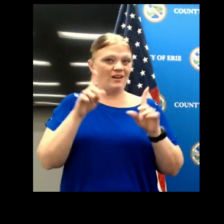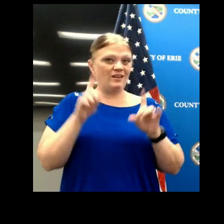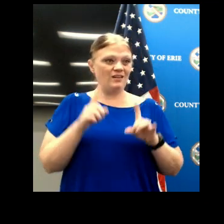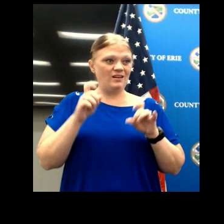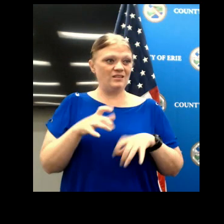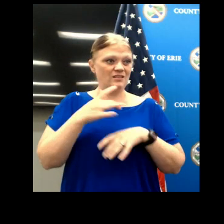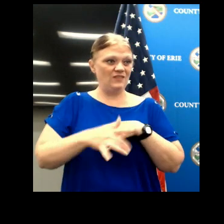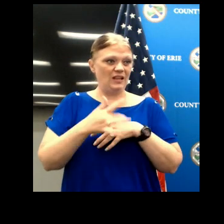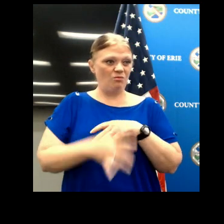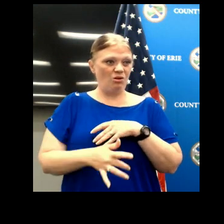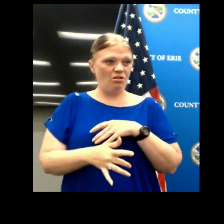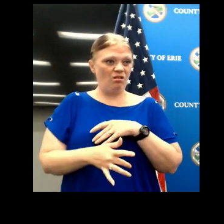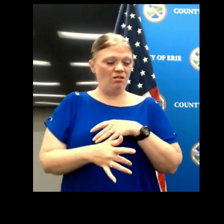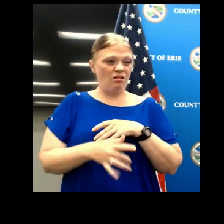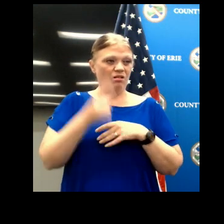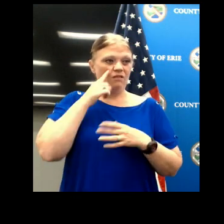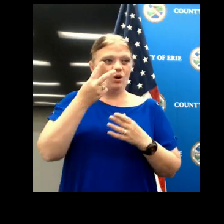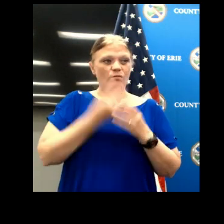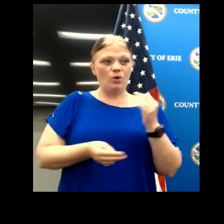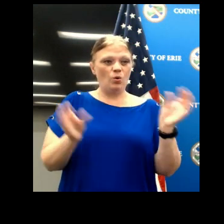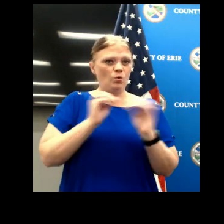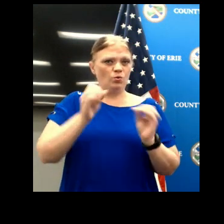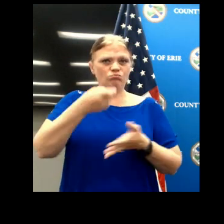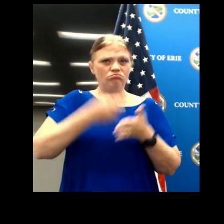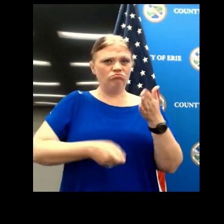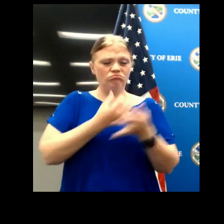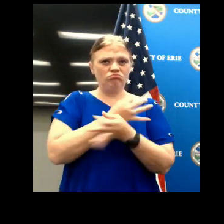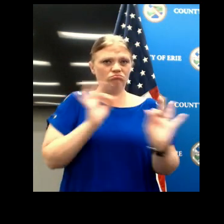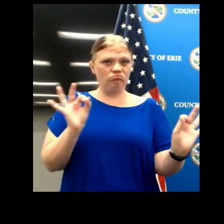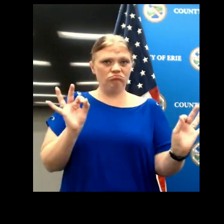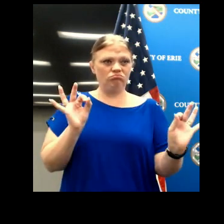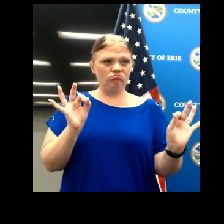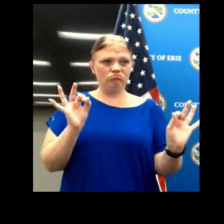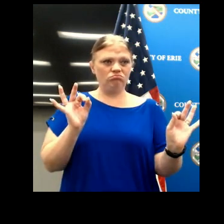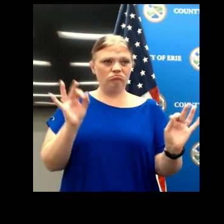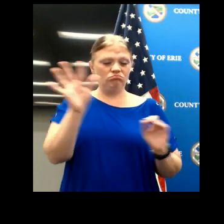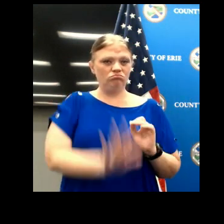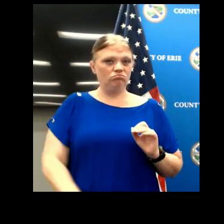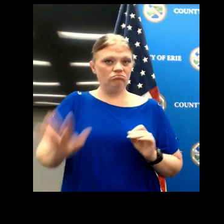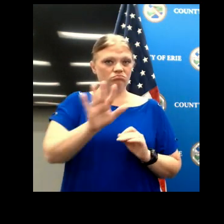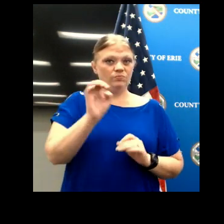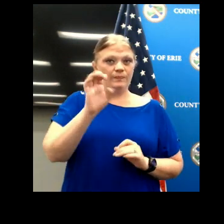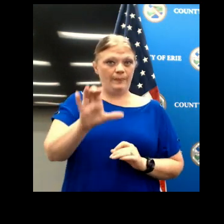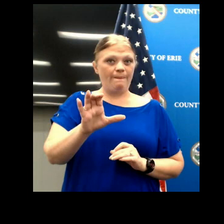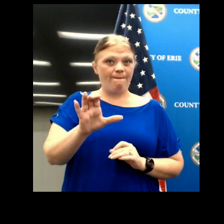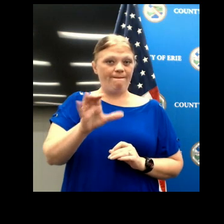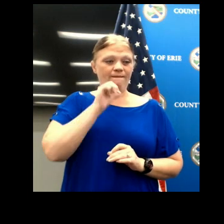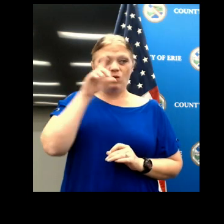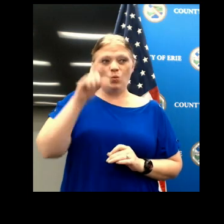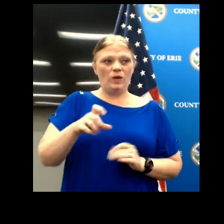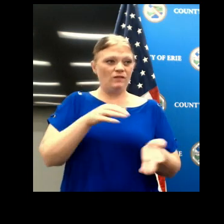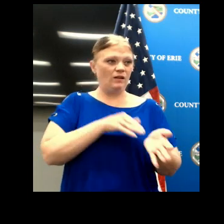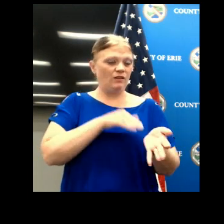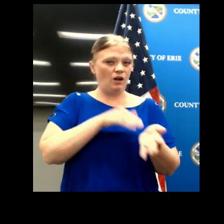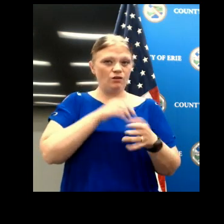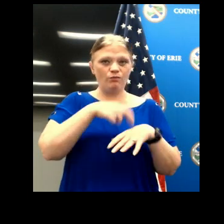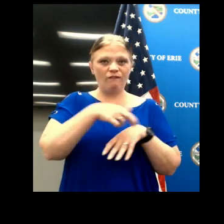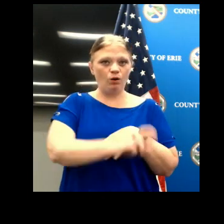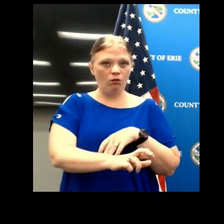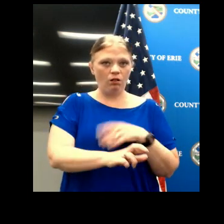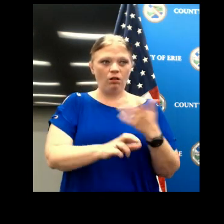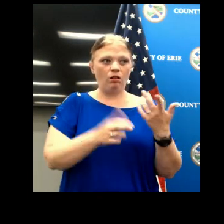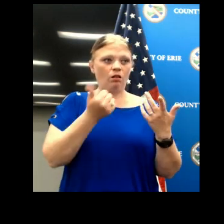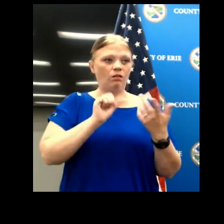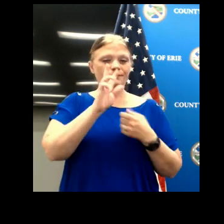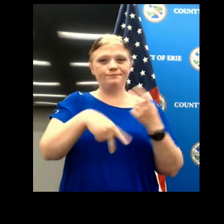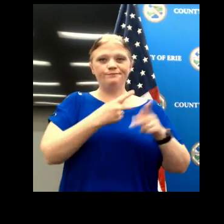available. For both, there are no cost. They are free throughout Erie County. You don't need a doctor's referral or any kind